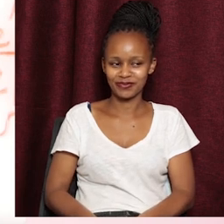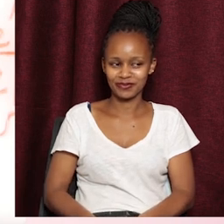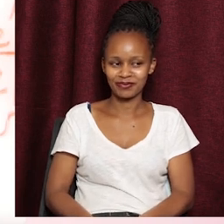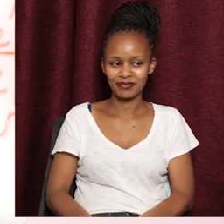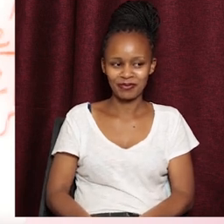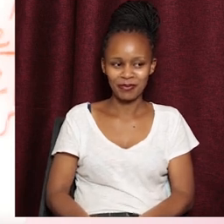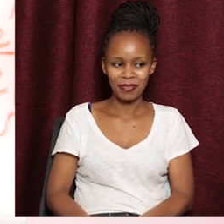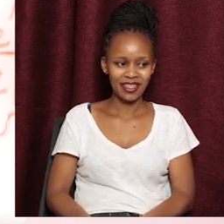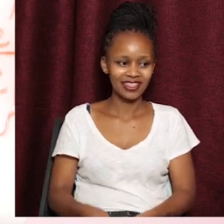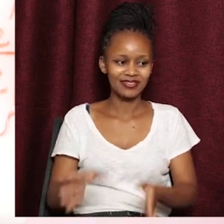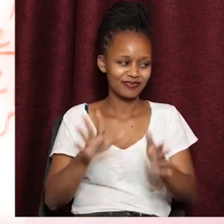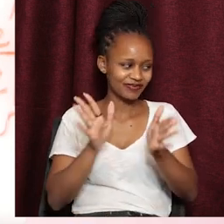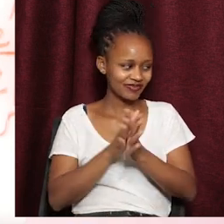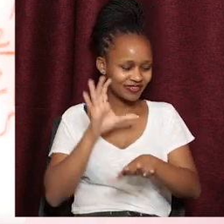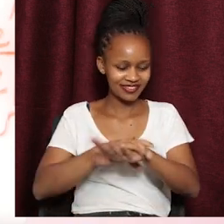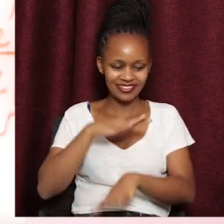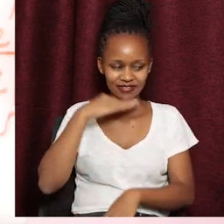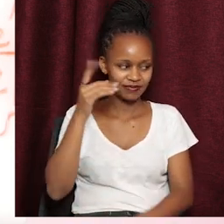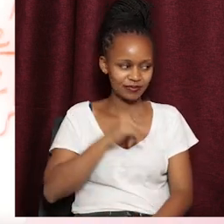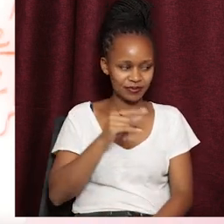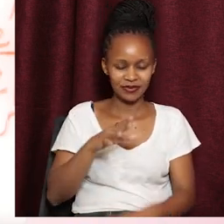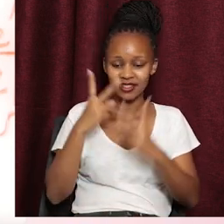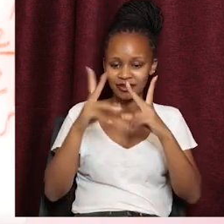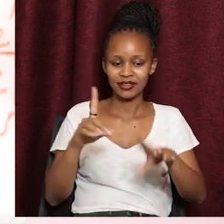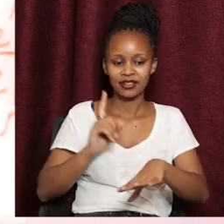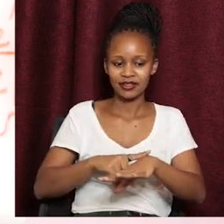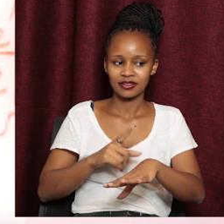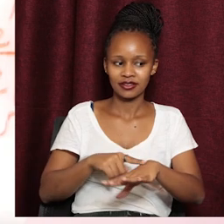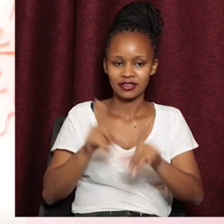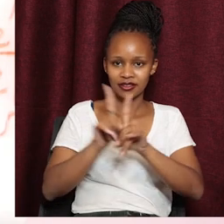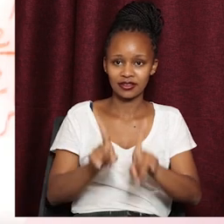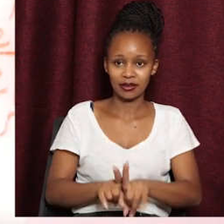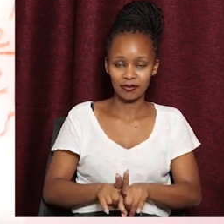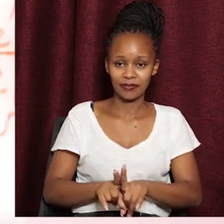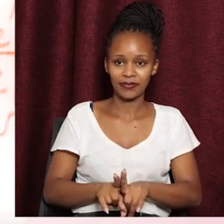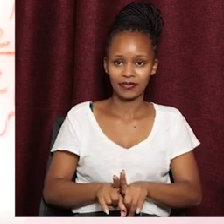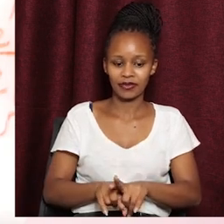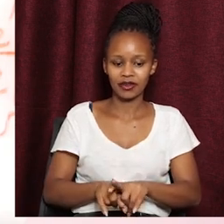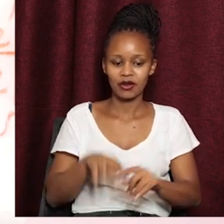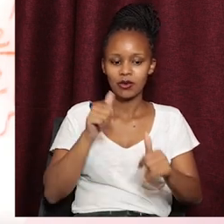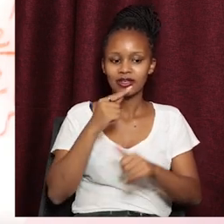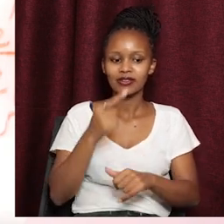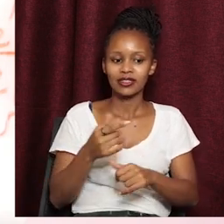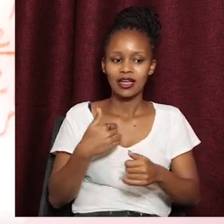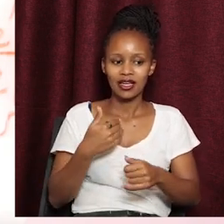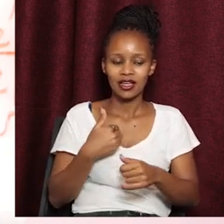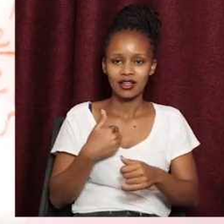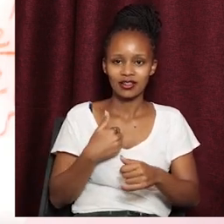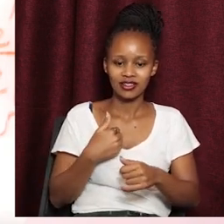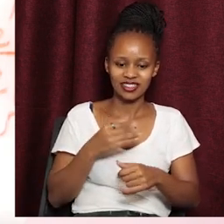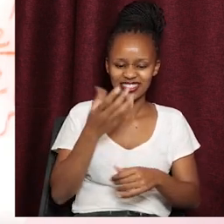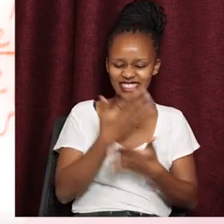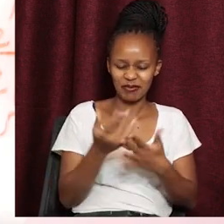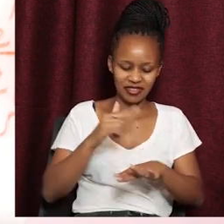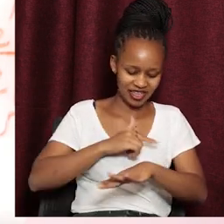Na battery ilikufa. If you look at your watch, kama ni zile za nini, kuna kakitu kanaenda round.